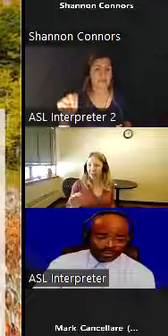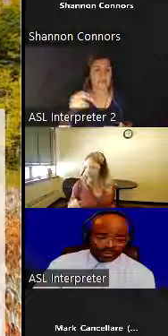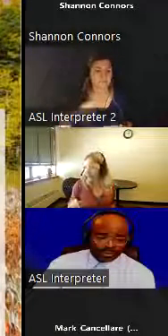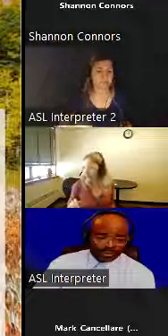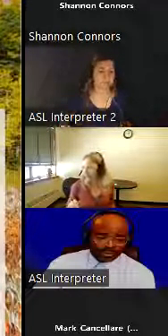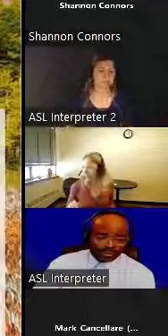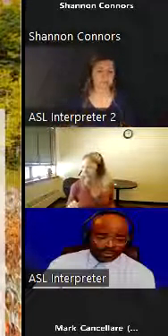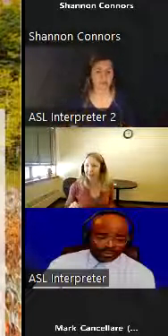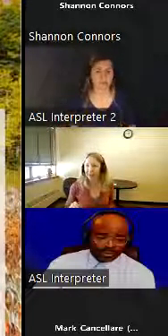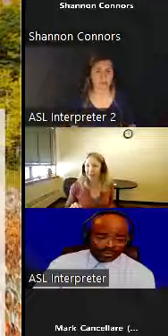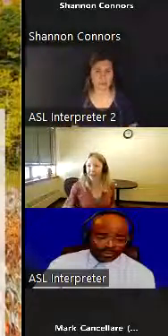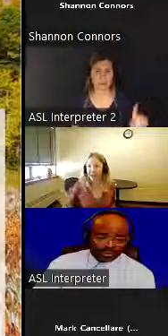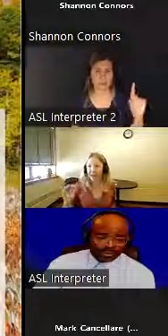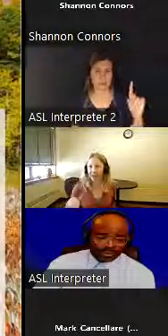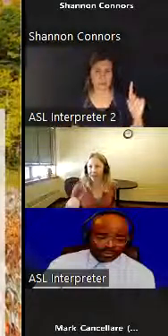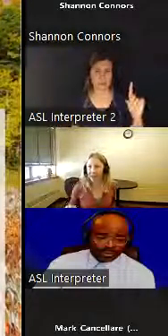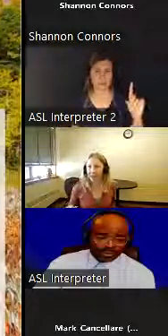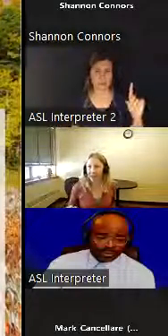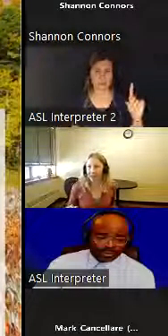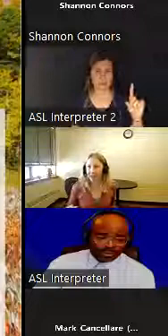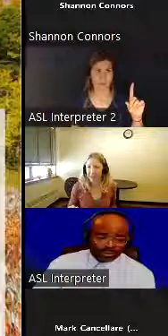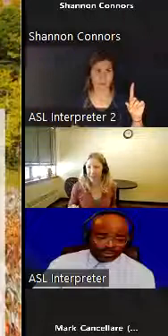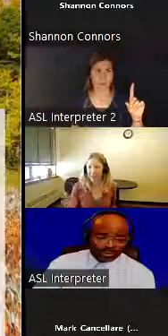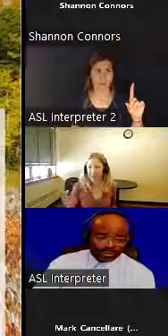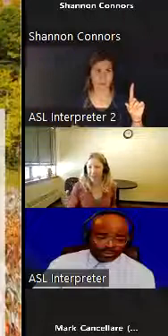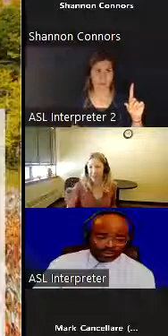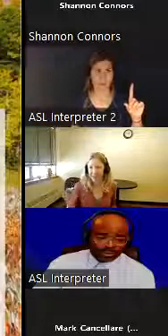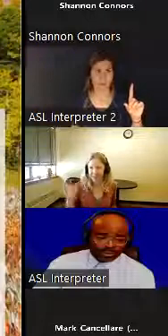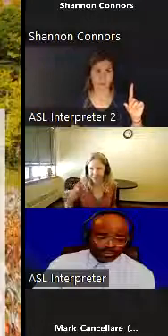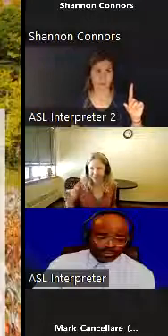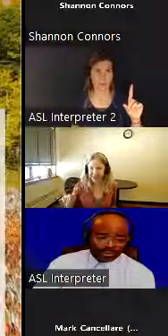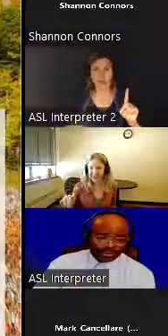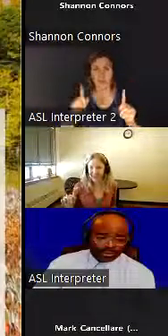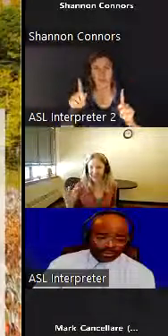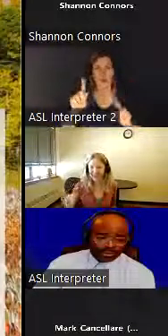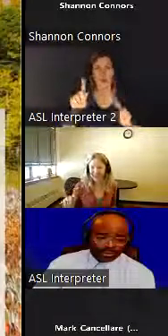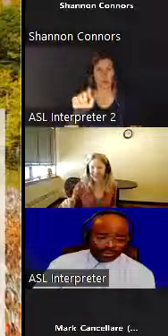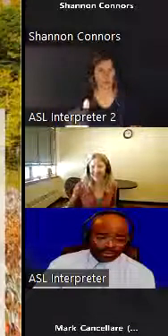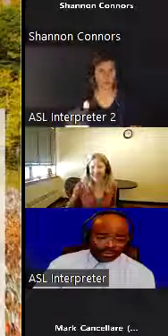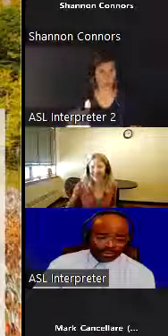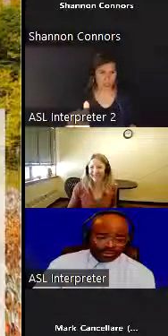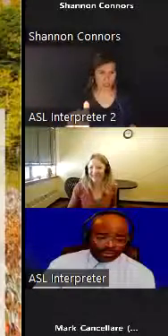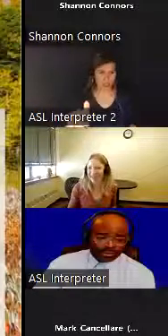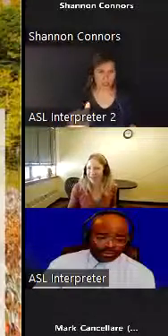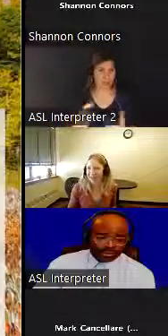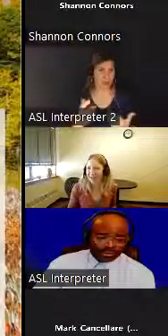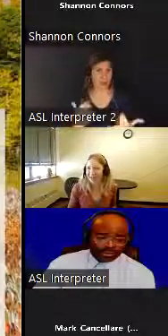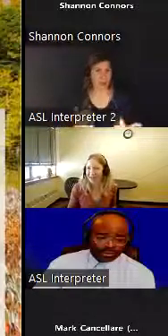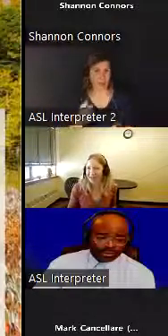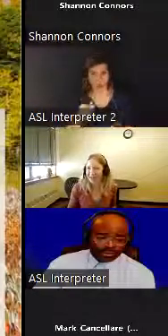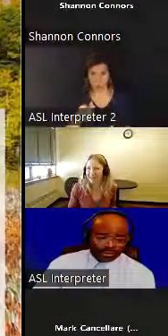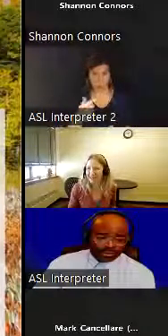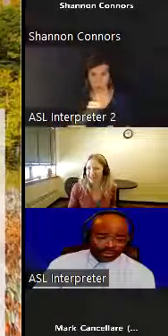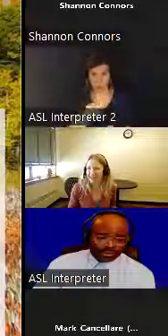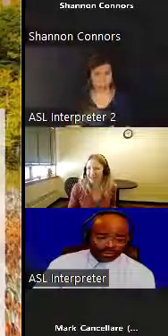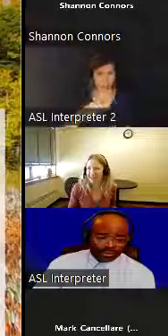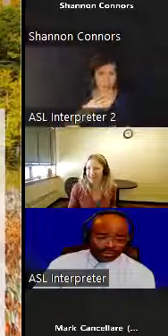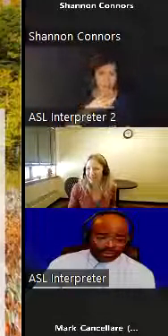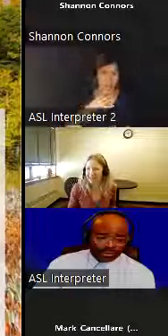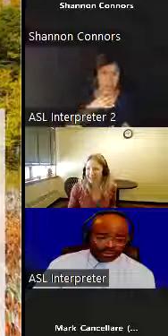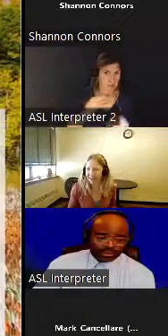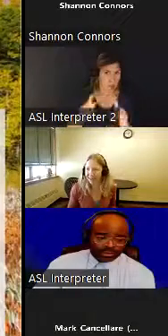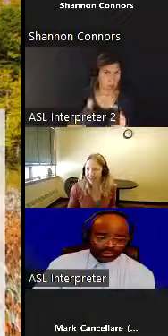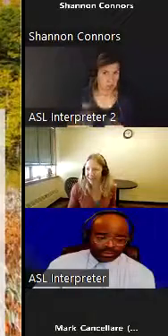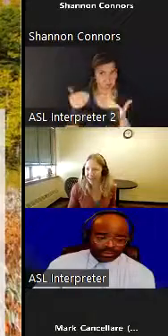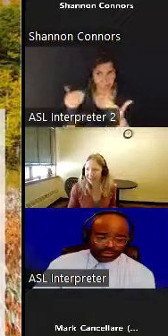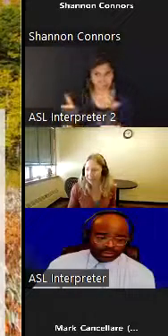have one question that has come in, and so I'd encourage other folks to this is your time, get those in, and we'll go through as many as we can, and